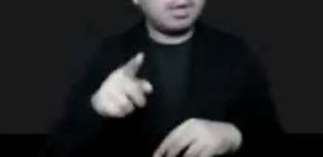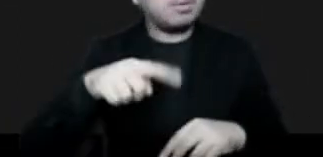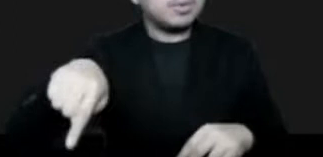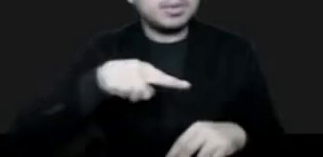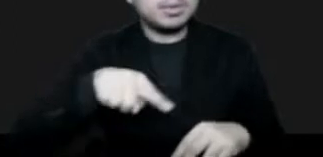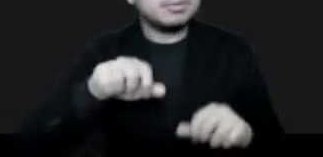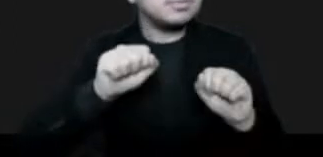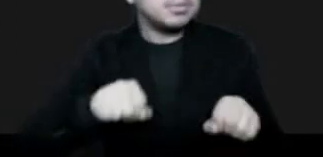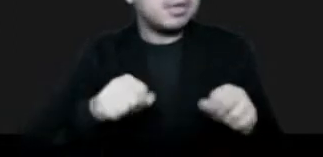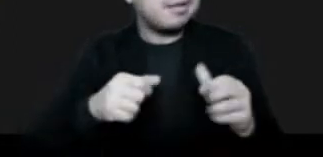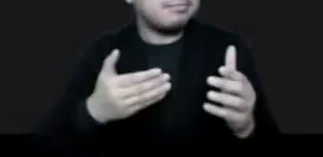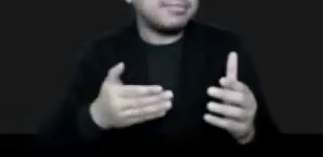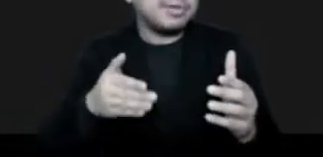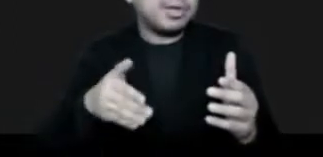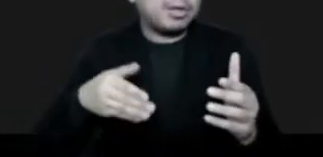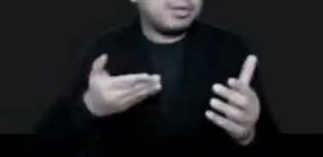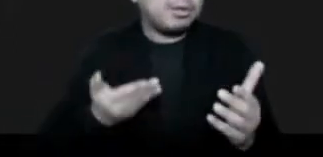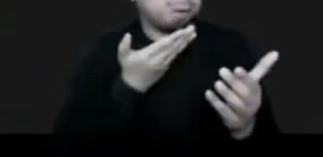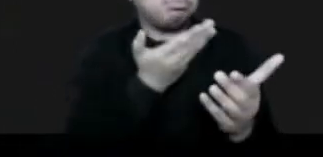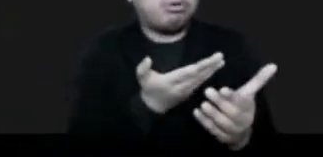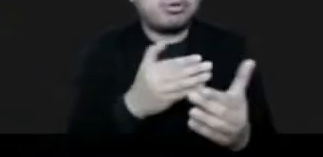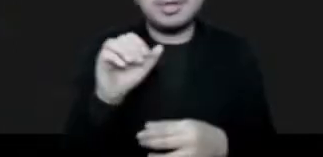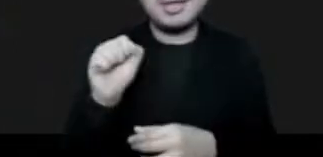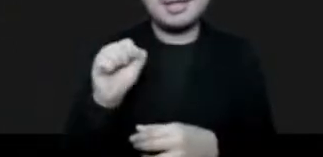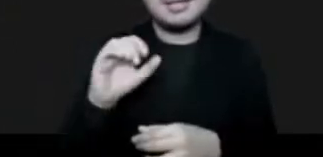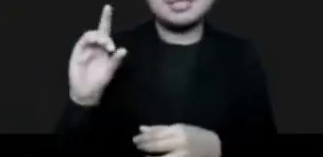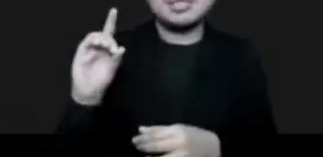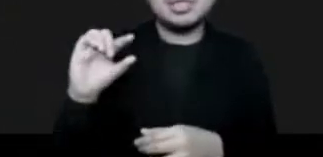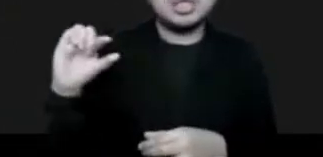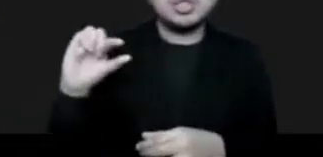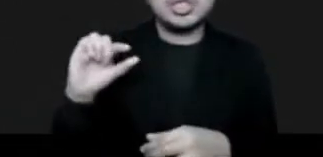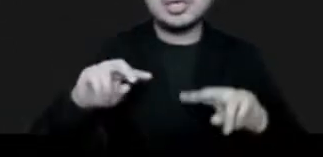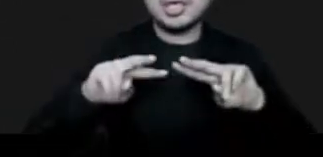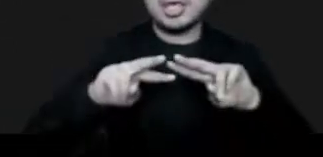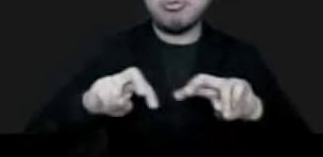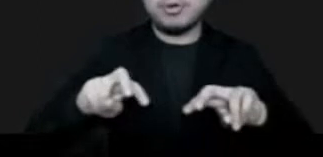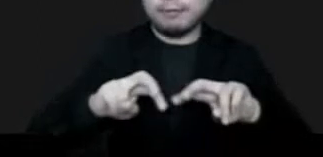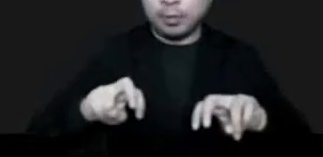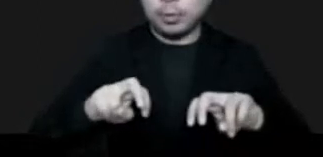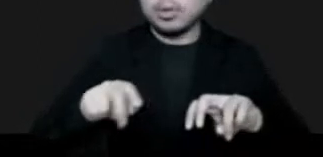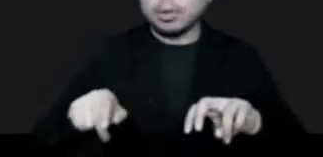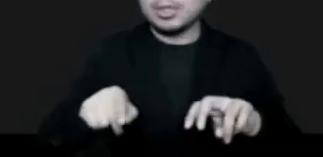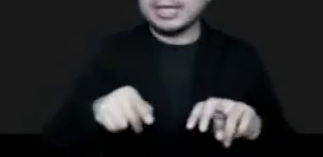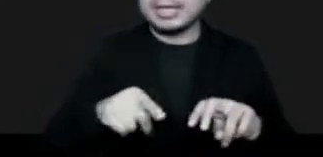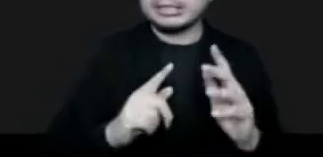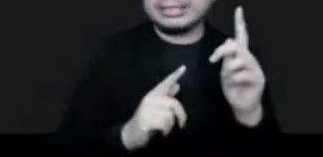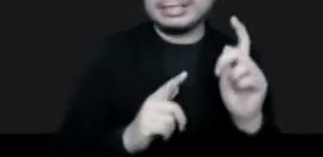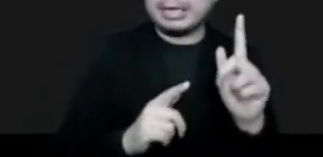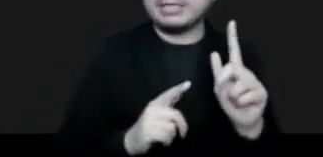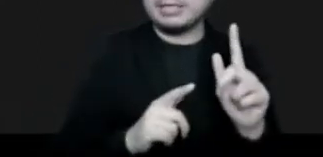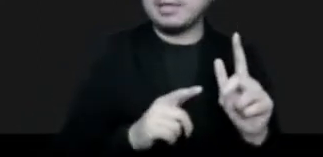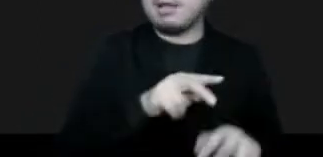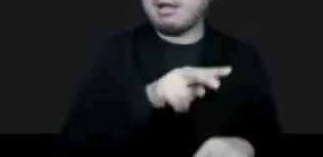the SDG review, which is happening in February to April, and contribute, in terms